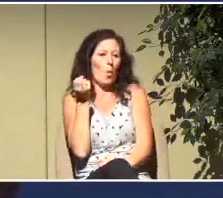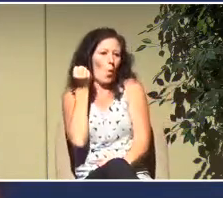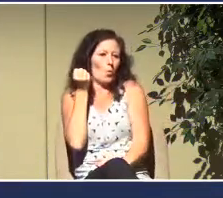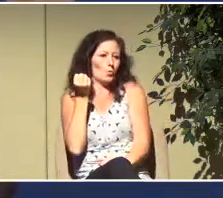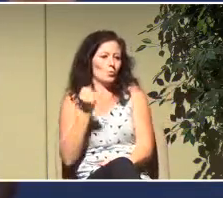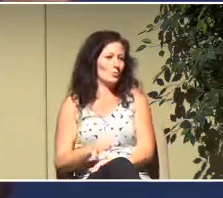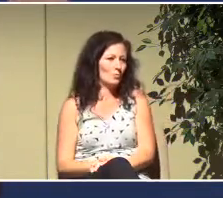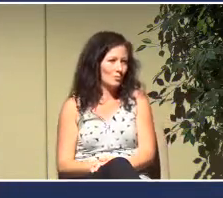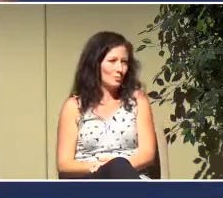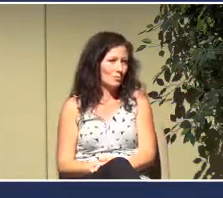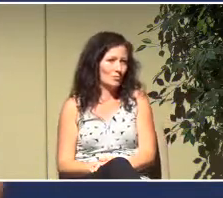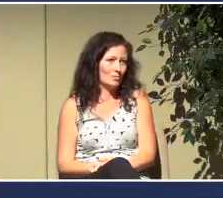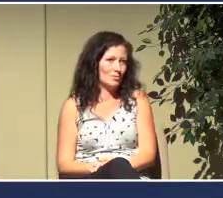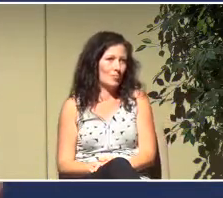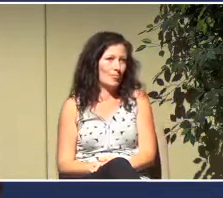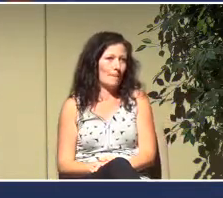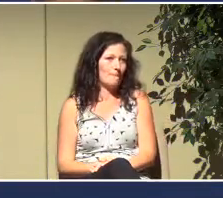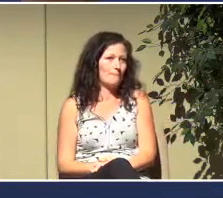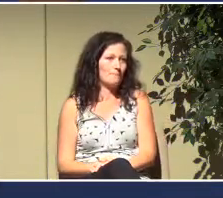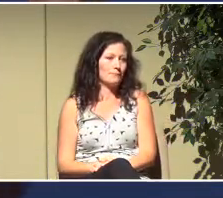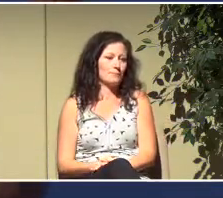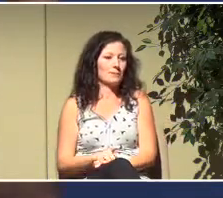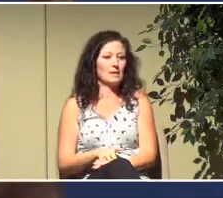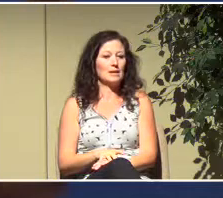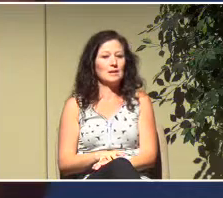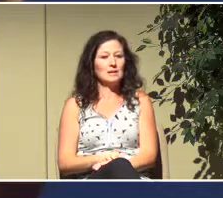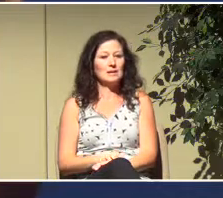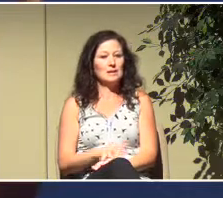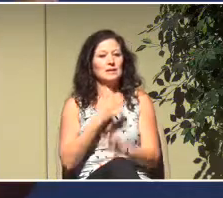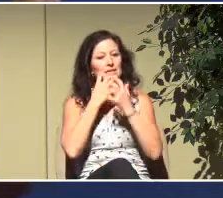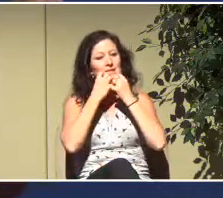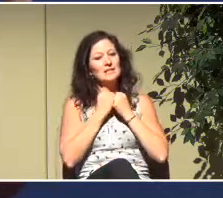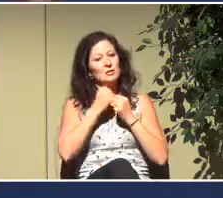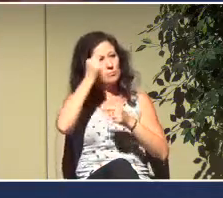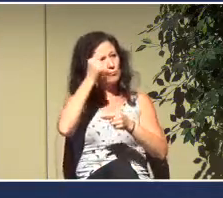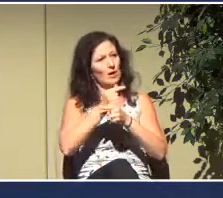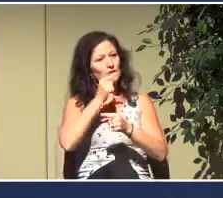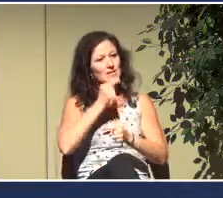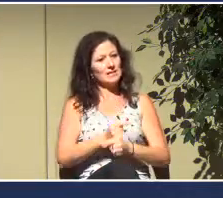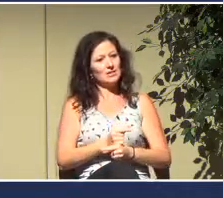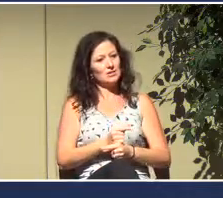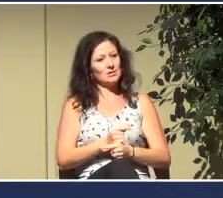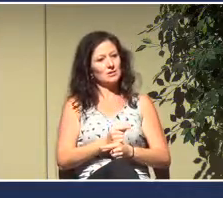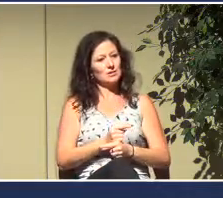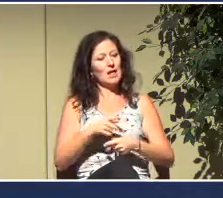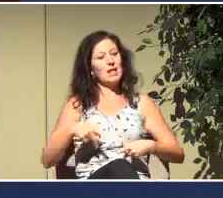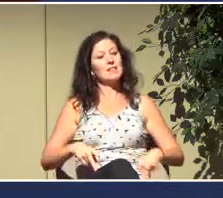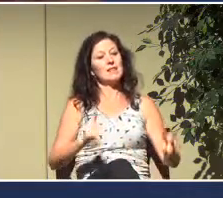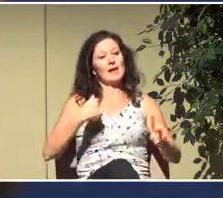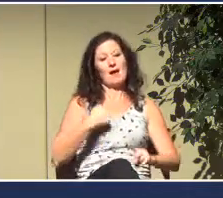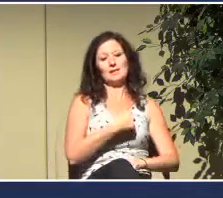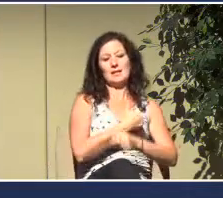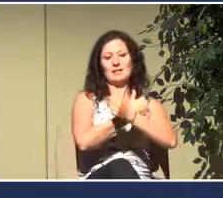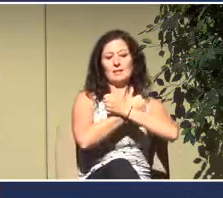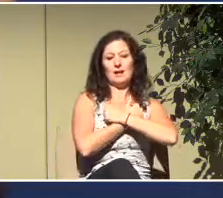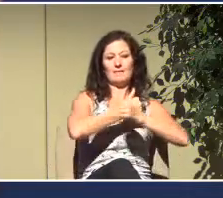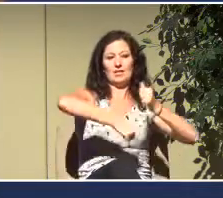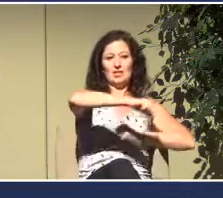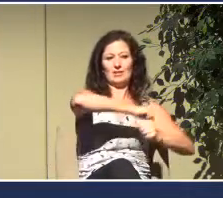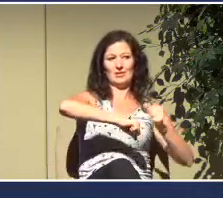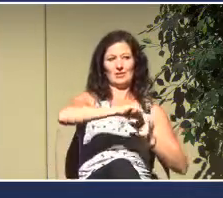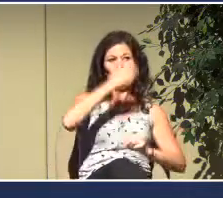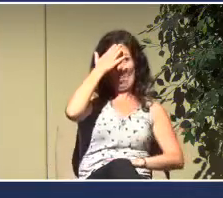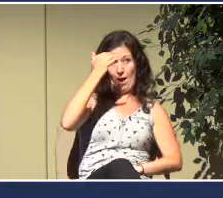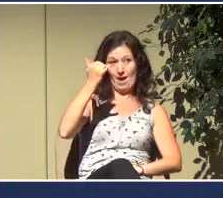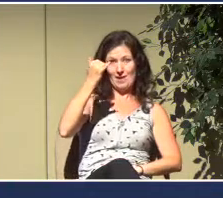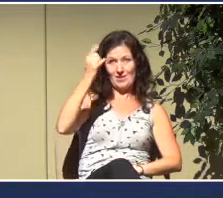same book, a little bit later. Dear brothers and sisters, let us love one another. Why? For love comes from God. Everyone who loves